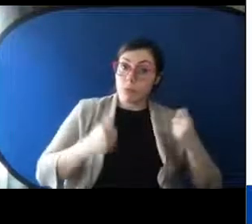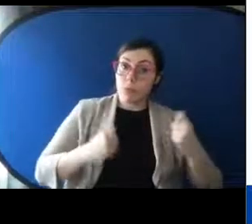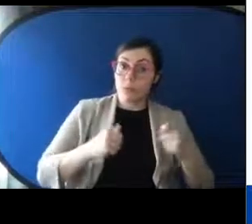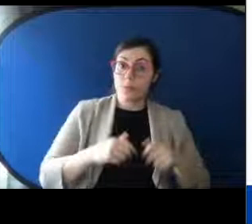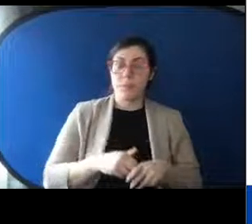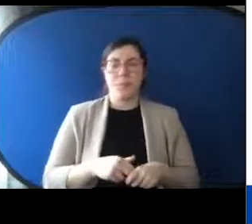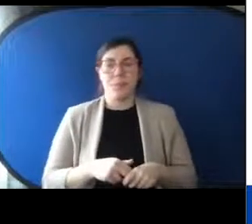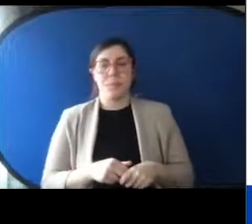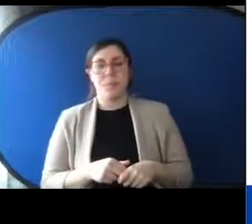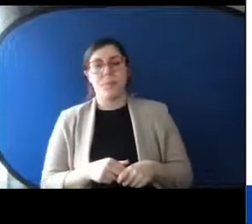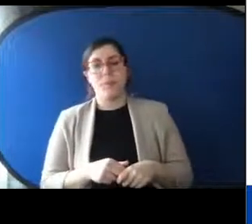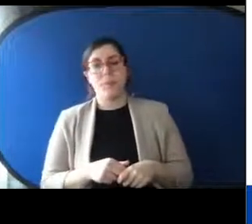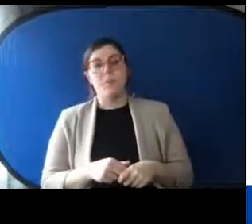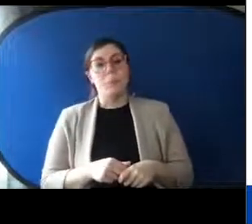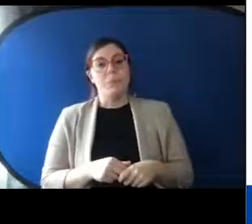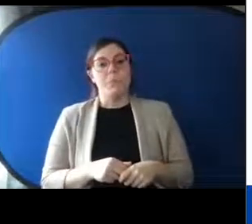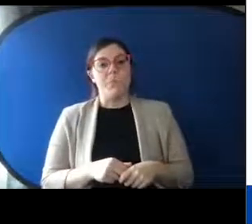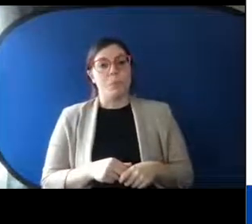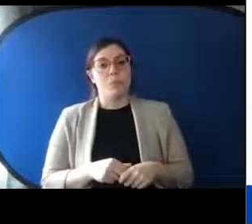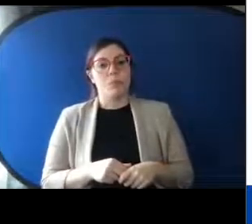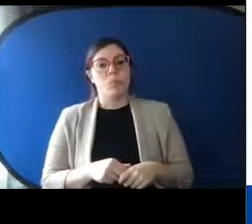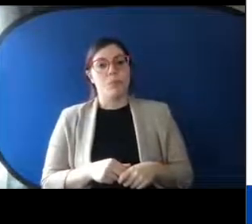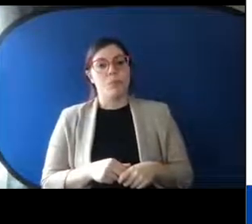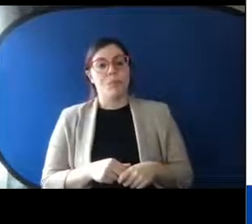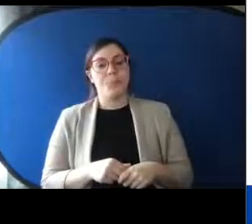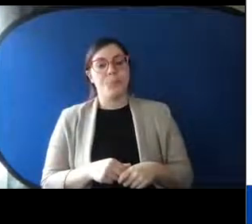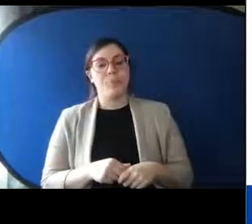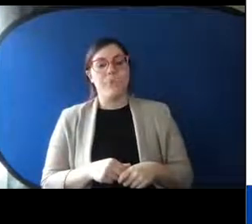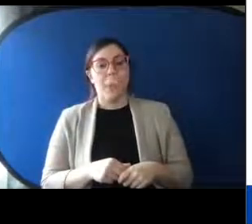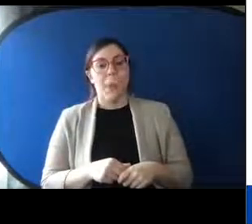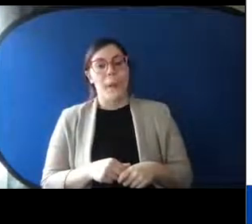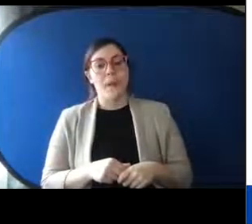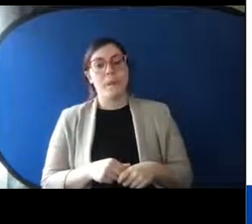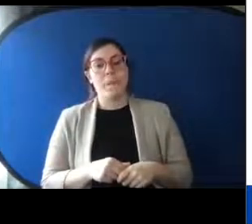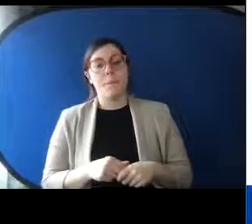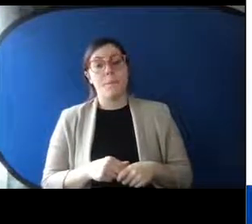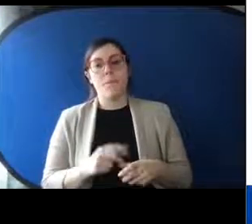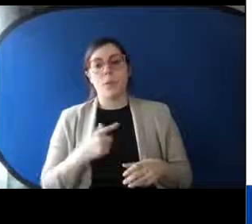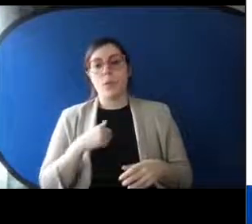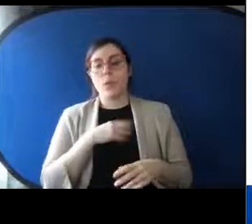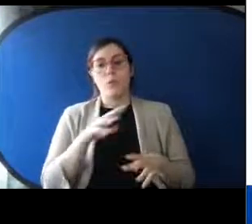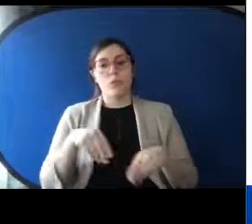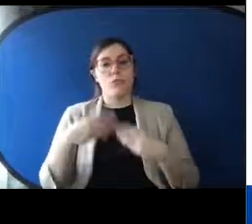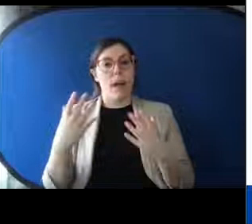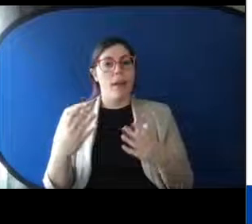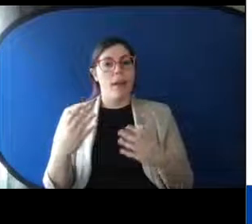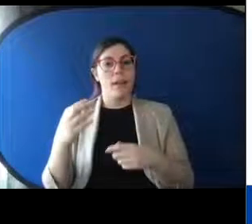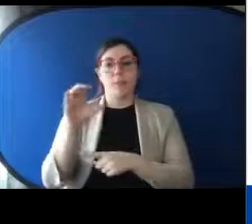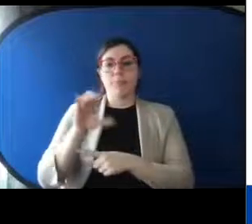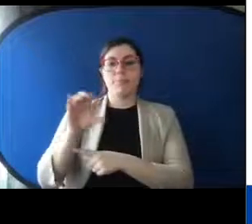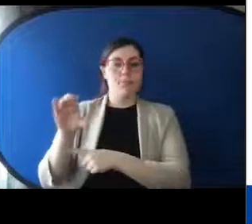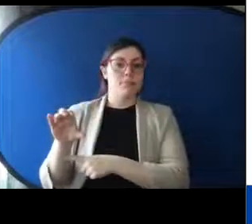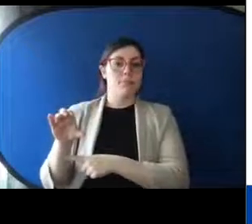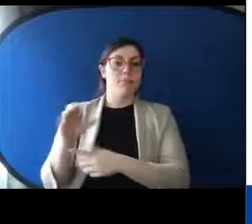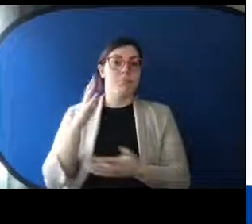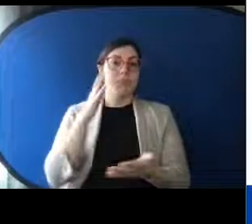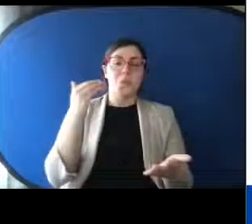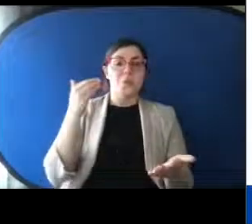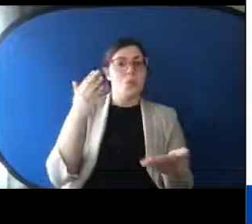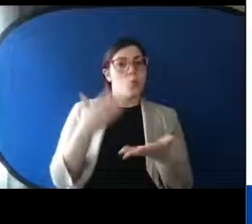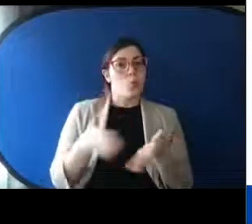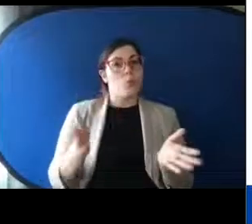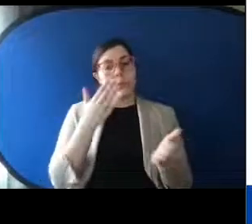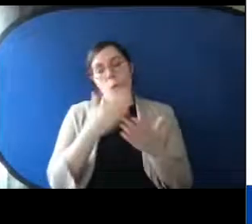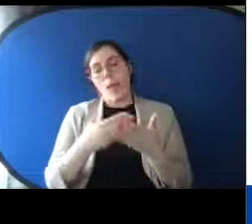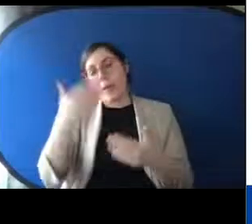proposed the license options from Creative Commons for many reasons. They're very well known and universal licenses, internationally recognized and